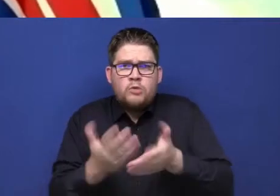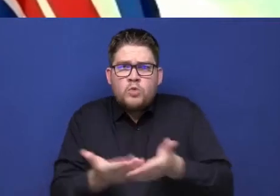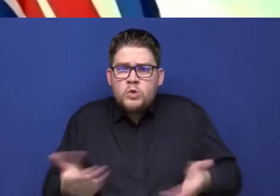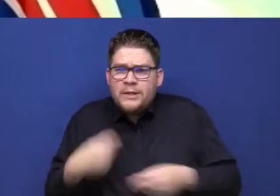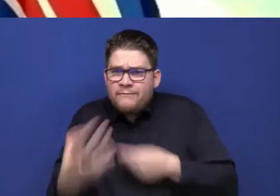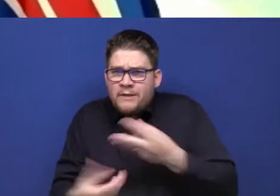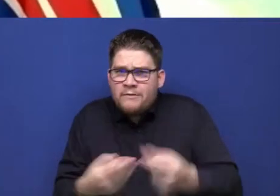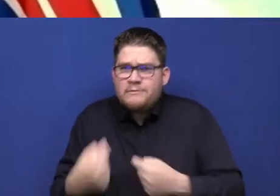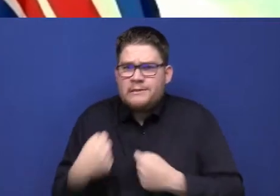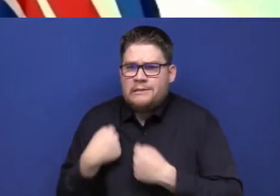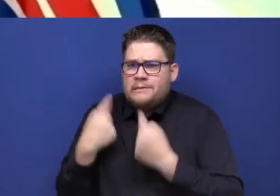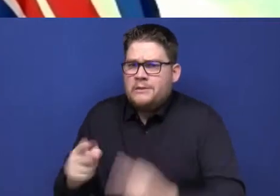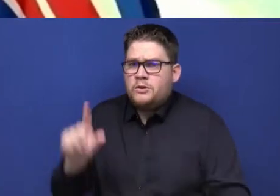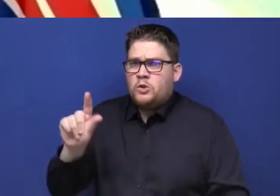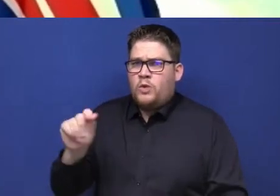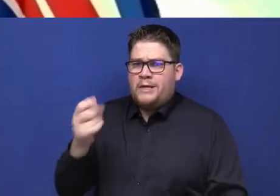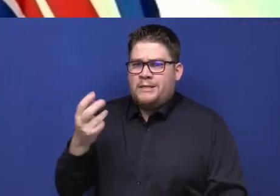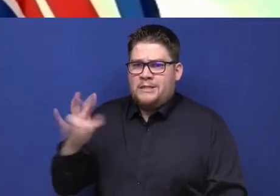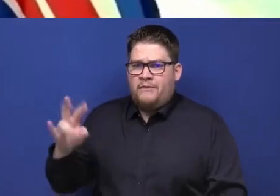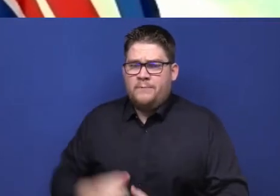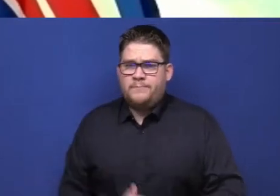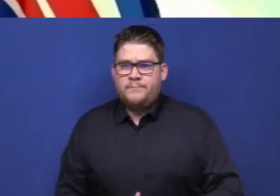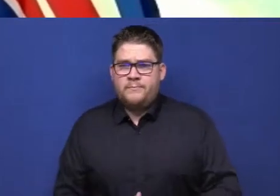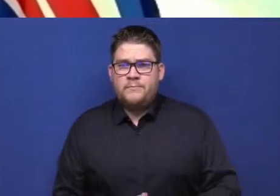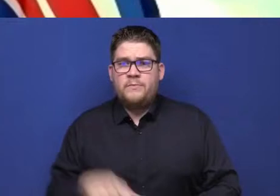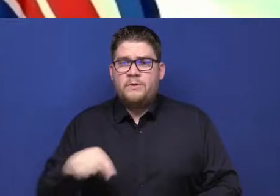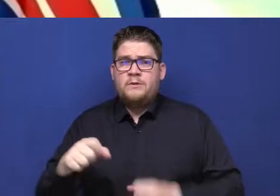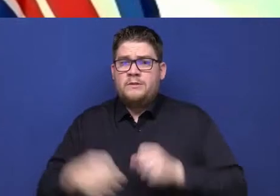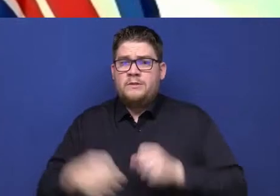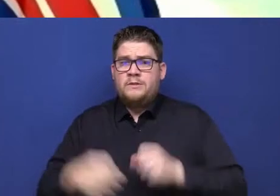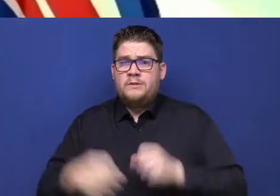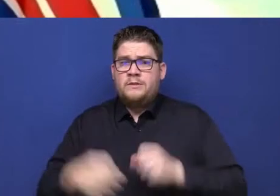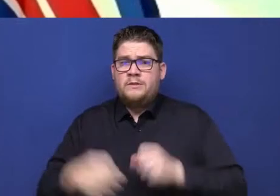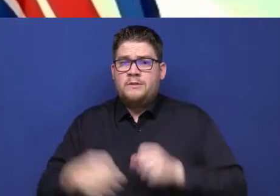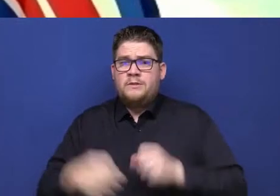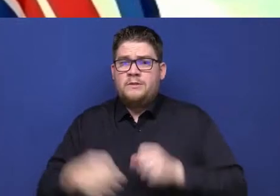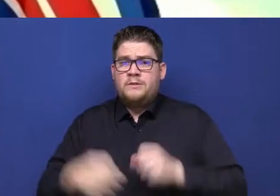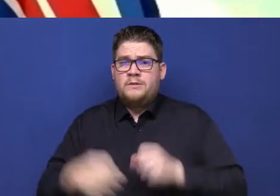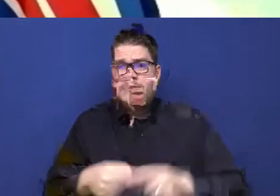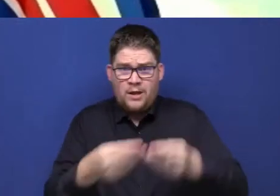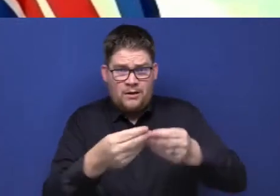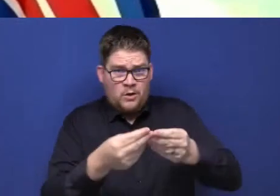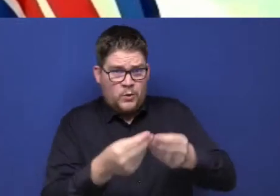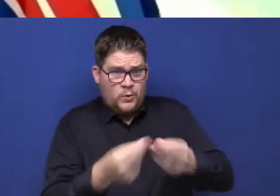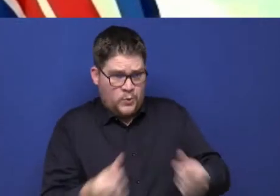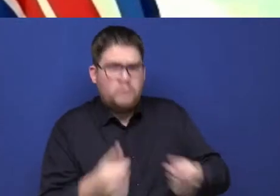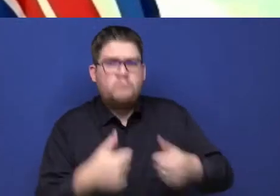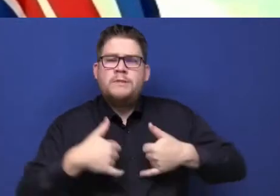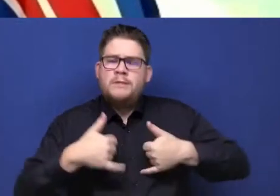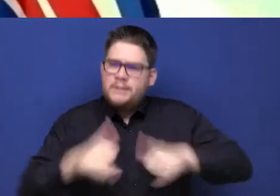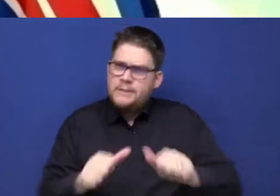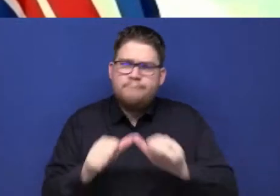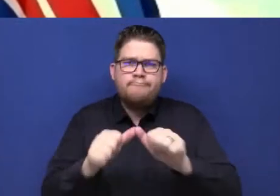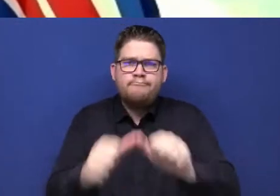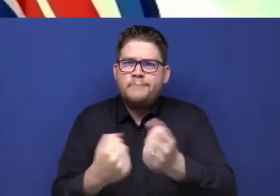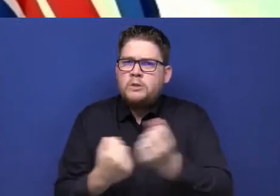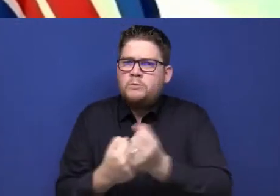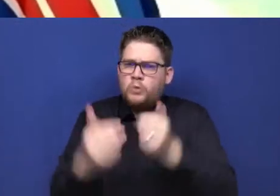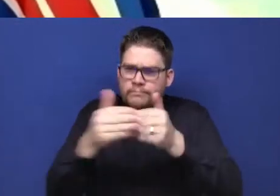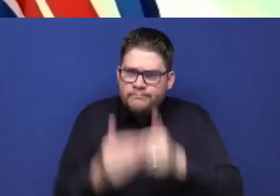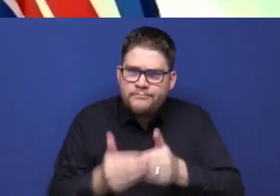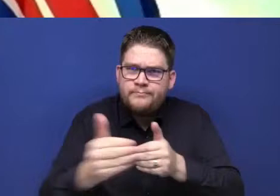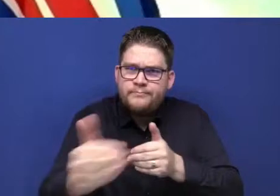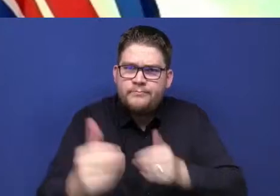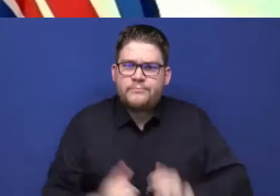consensus building, and what has been vital, that has been a vital component of this wildfire response. And supporting community efforts is an